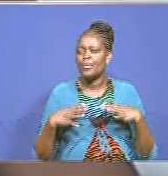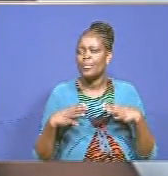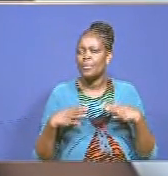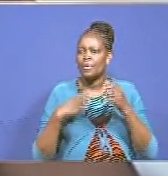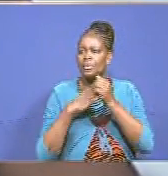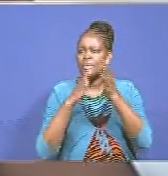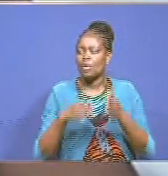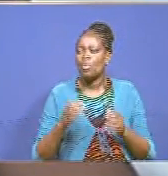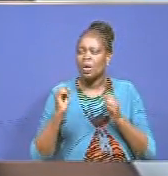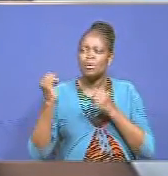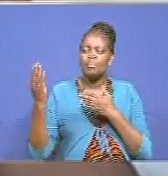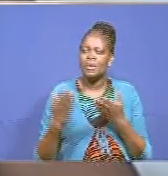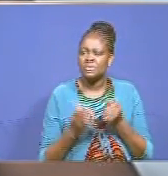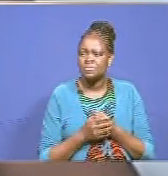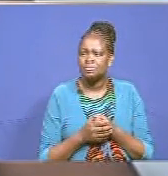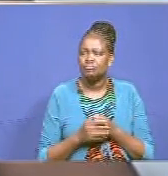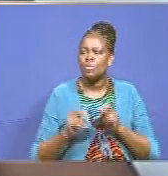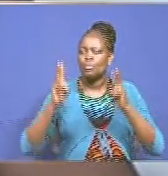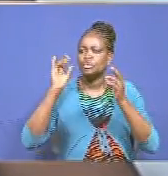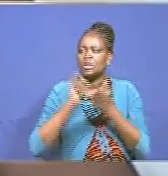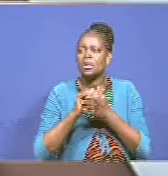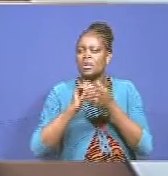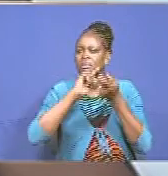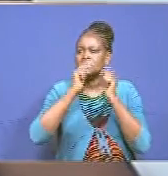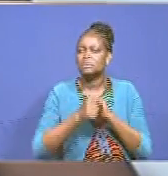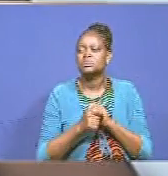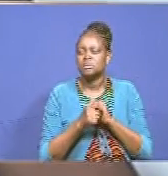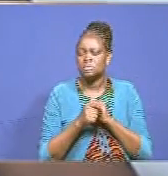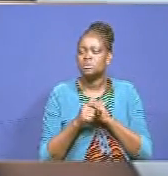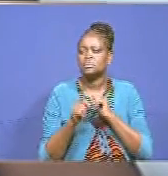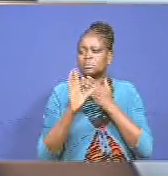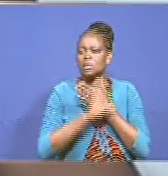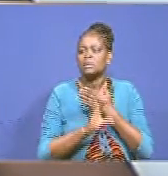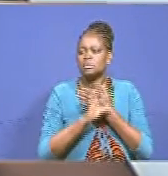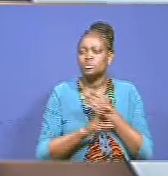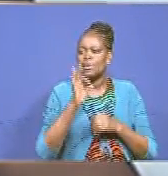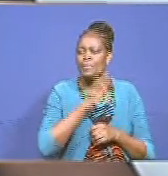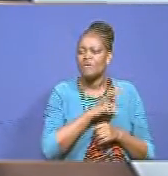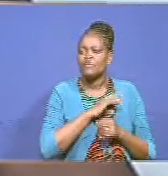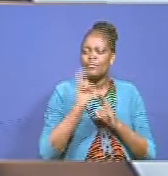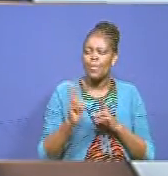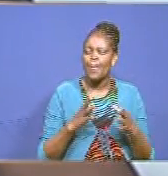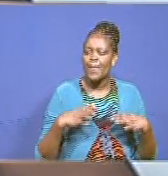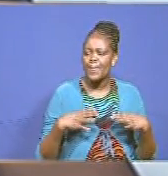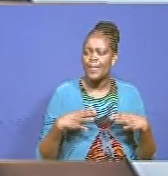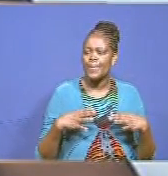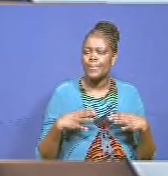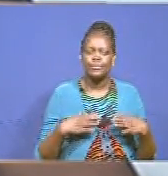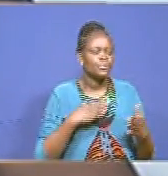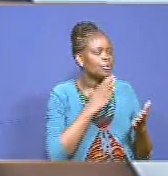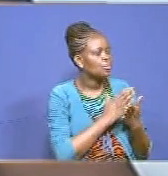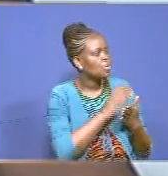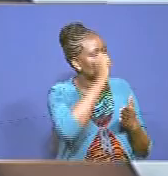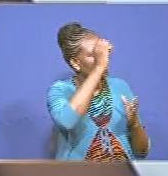leader who can bring motions mm-hmm. that can really change and guide this country to the benefit of common Wananchi. Mm-hmm. Mm-hmm. Of course, the Political